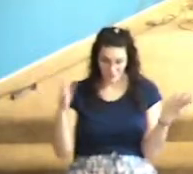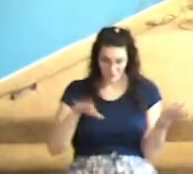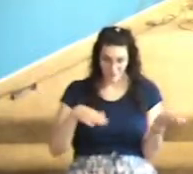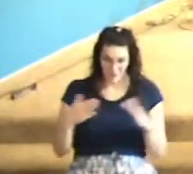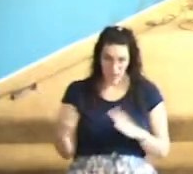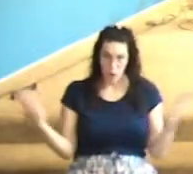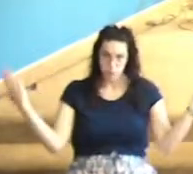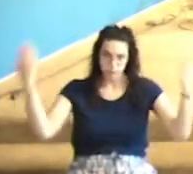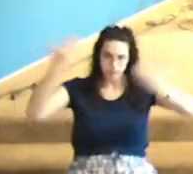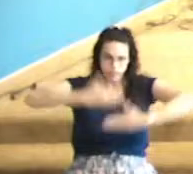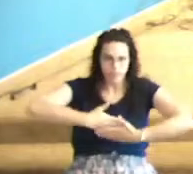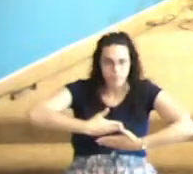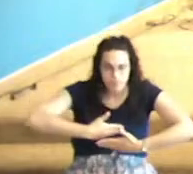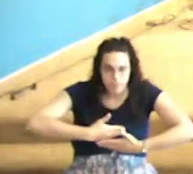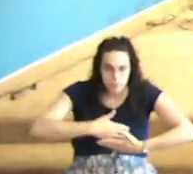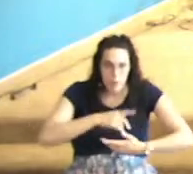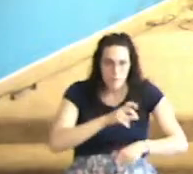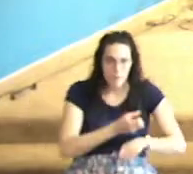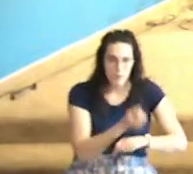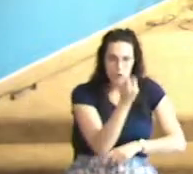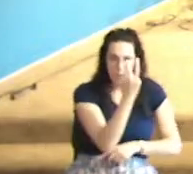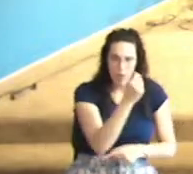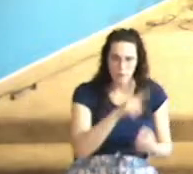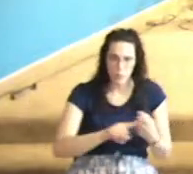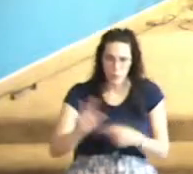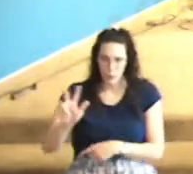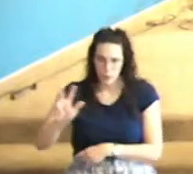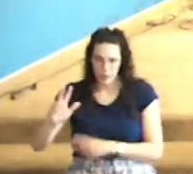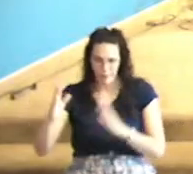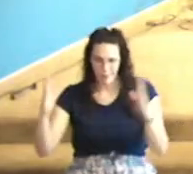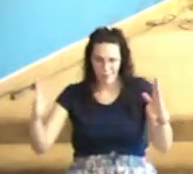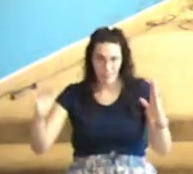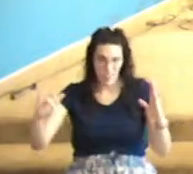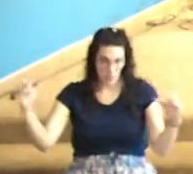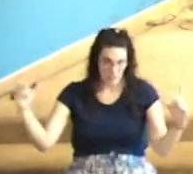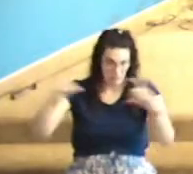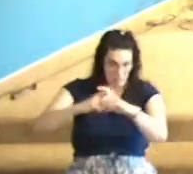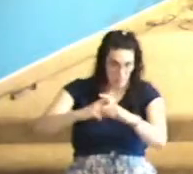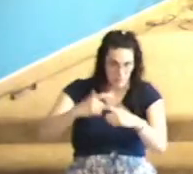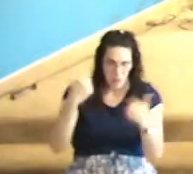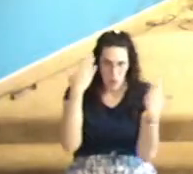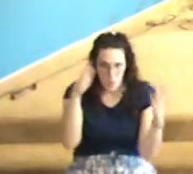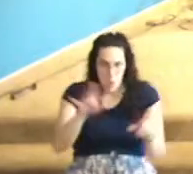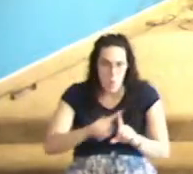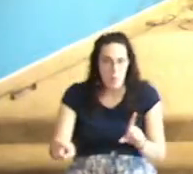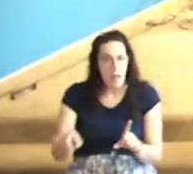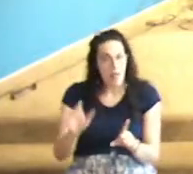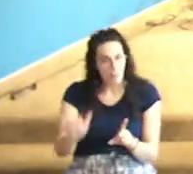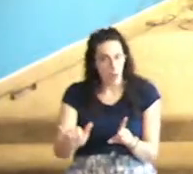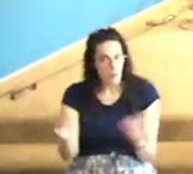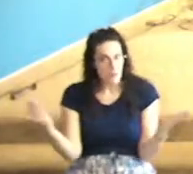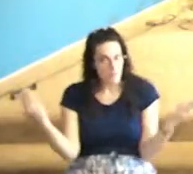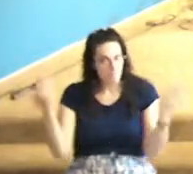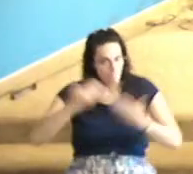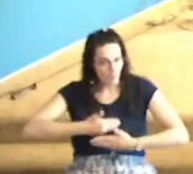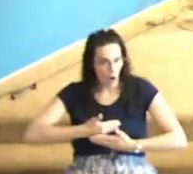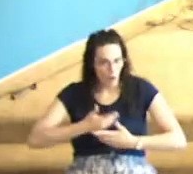maybe that was an eclipse. We don't know. It's not been recorded. And I don't know if the scientists have looked that up, but that one's for free.